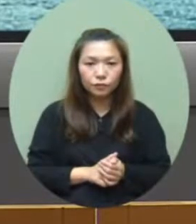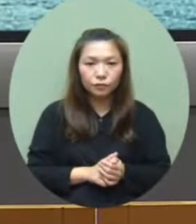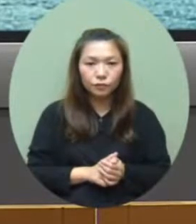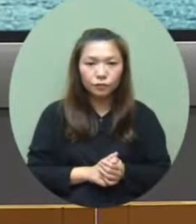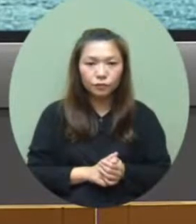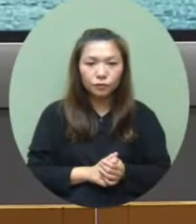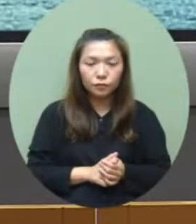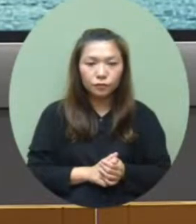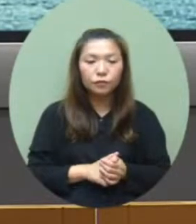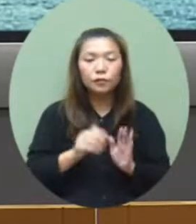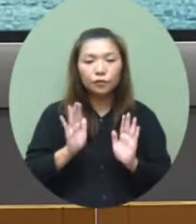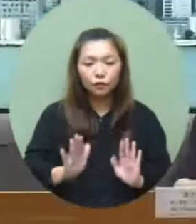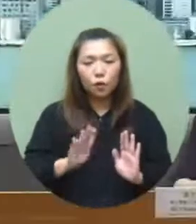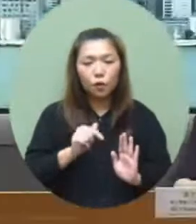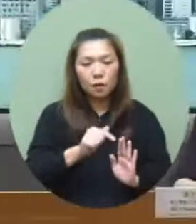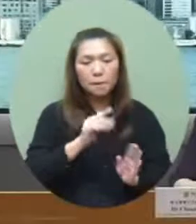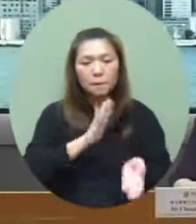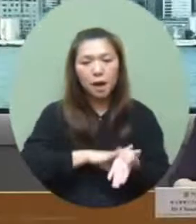Kong.